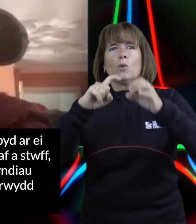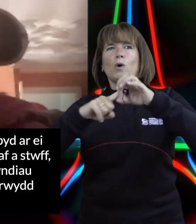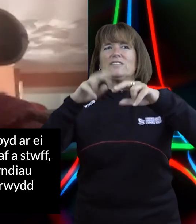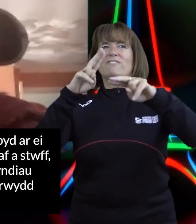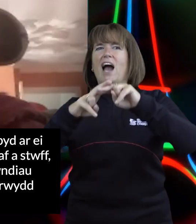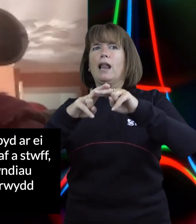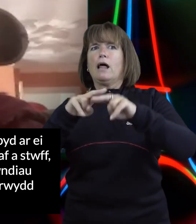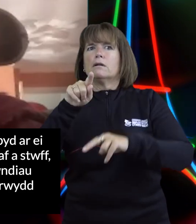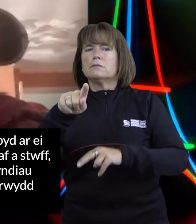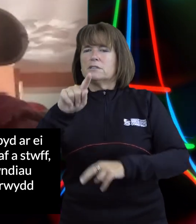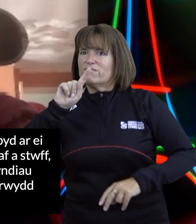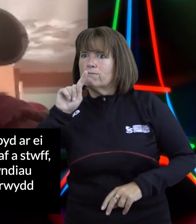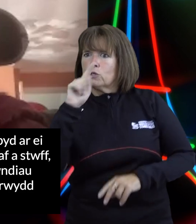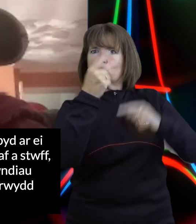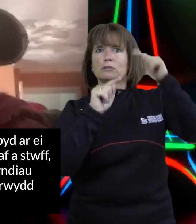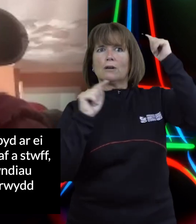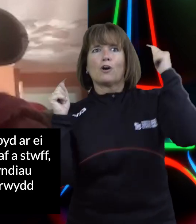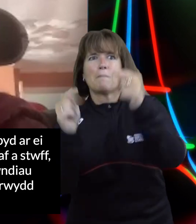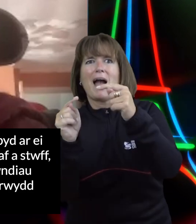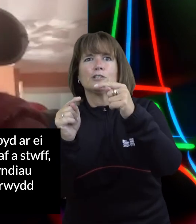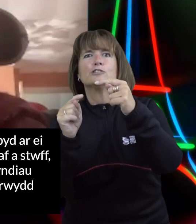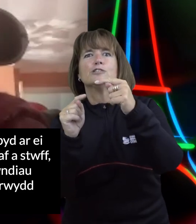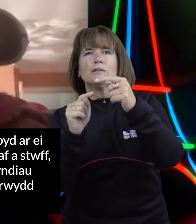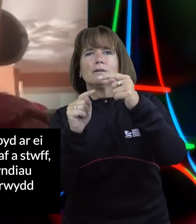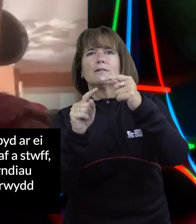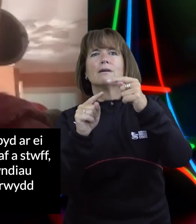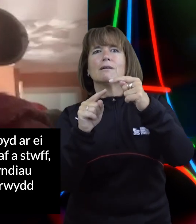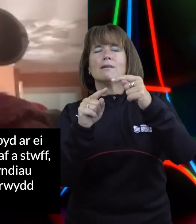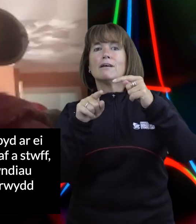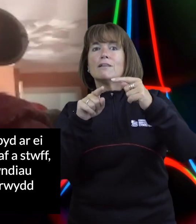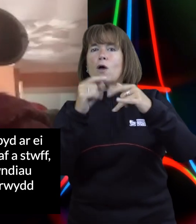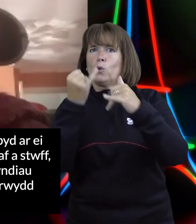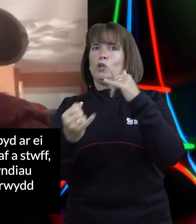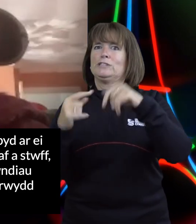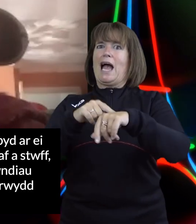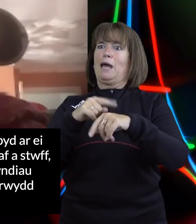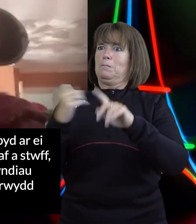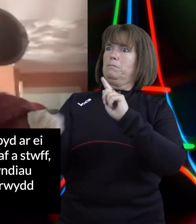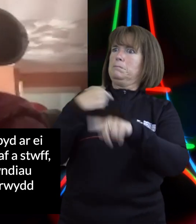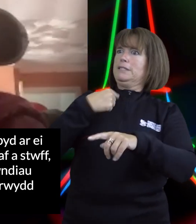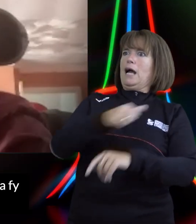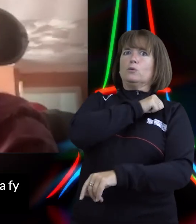is the first of the knockout and the worst time to get knocked out because you guaranteed nothing.